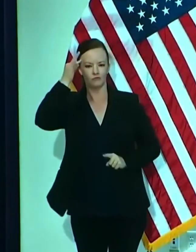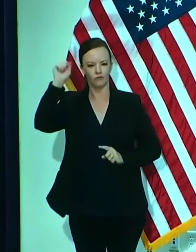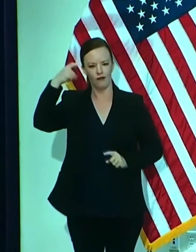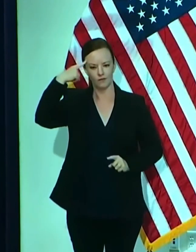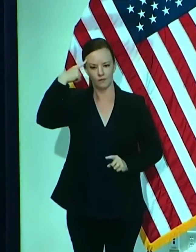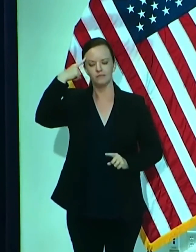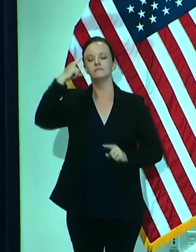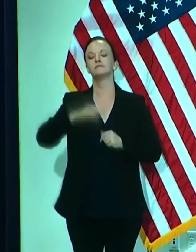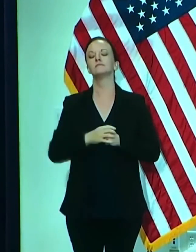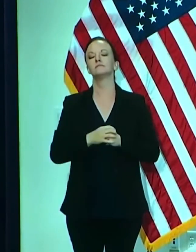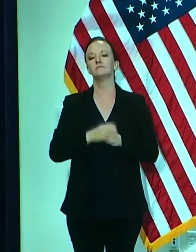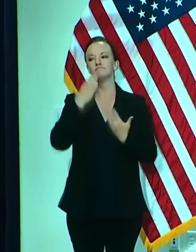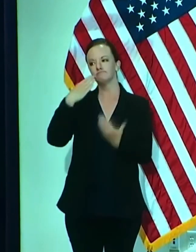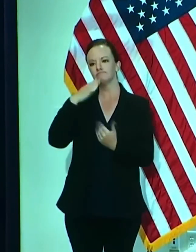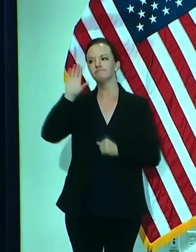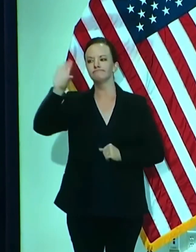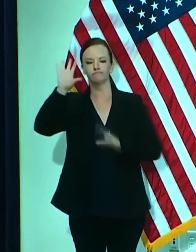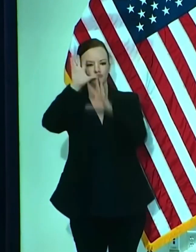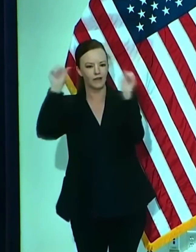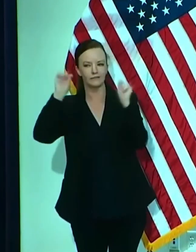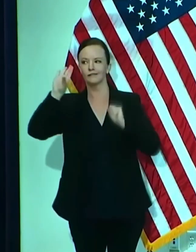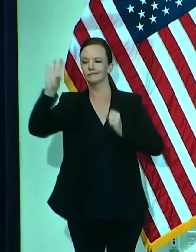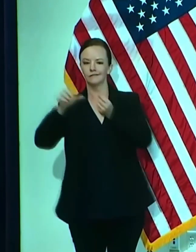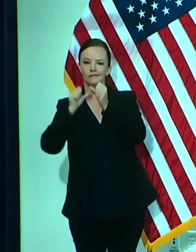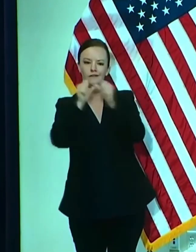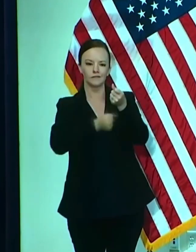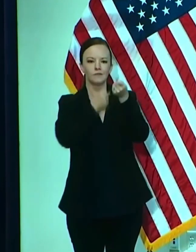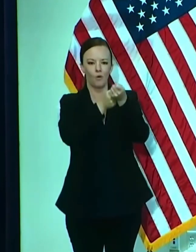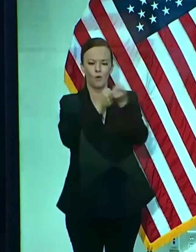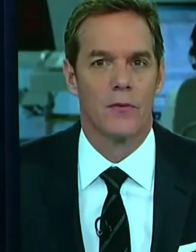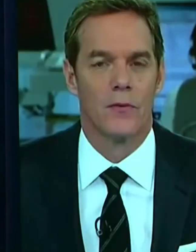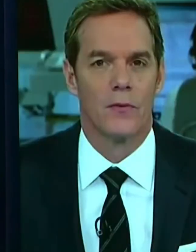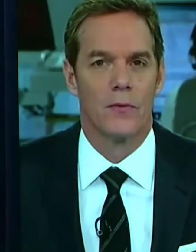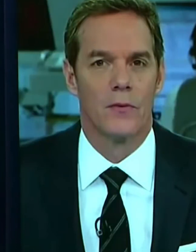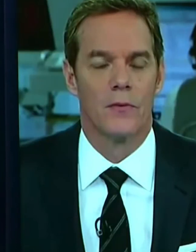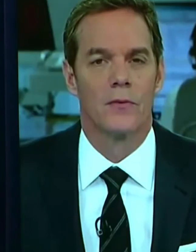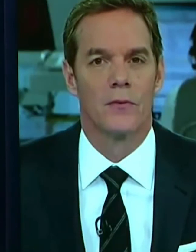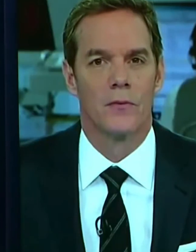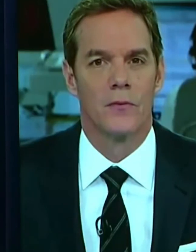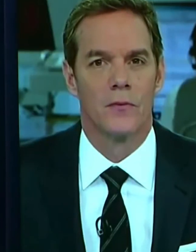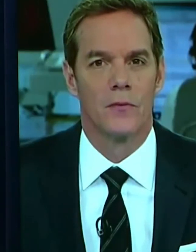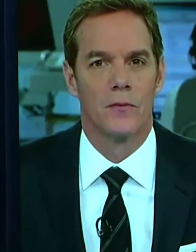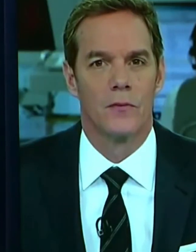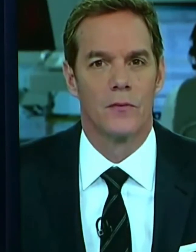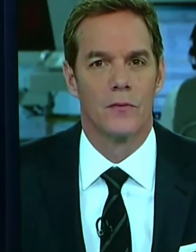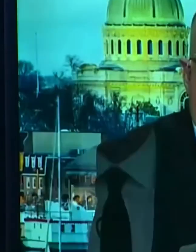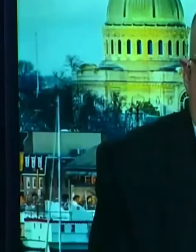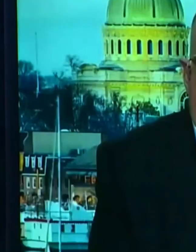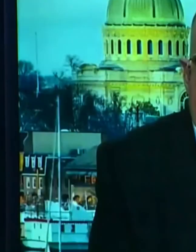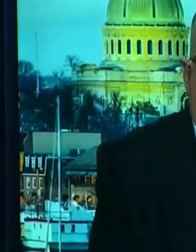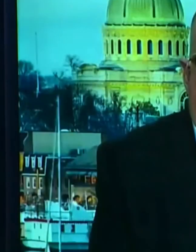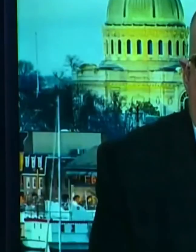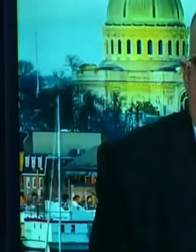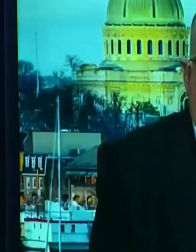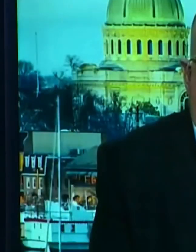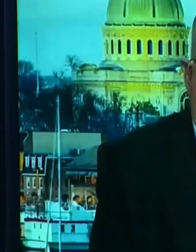the administration for their continued support and responsiveness. Well, first of all, I want to thank the president,